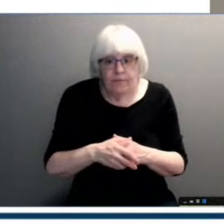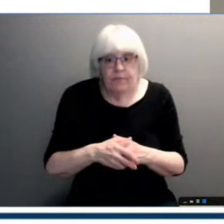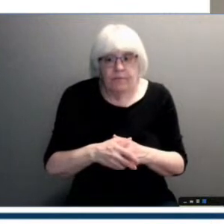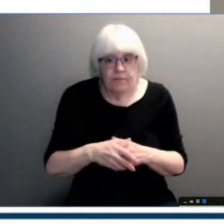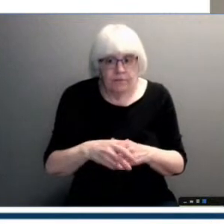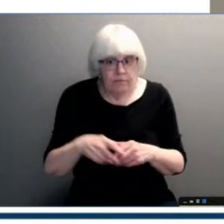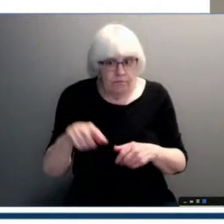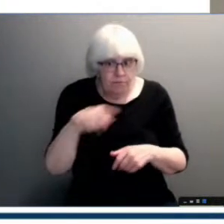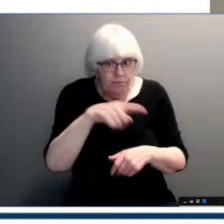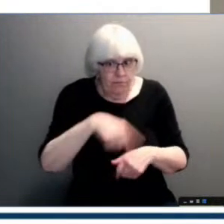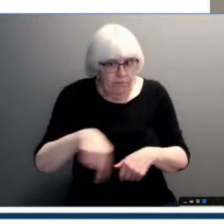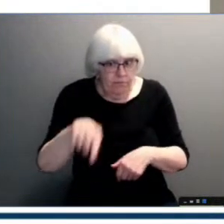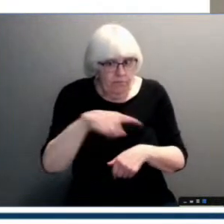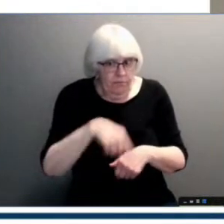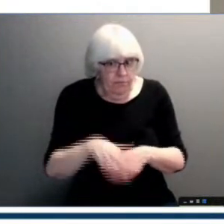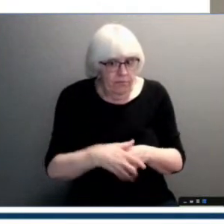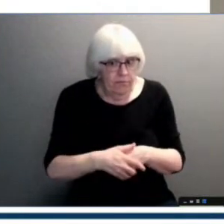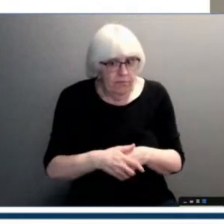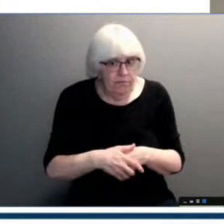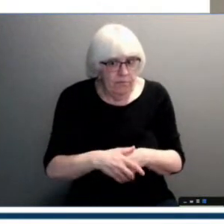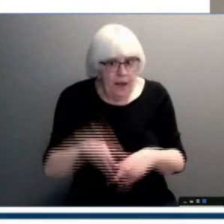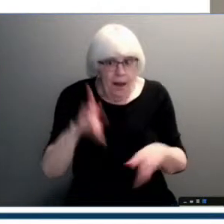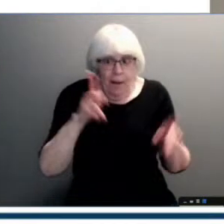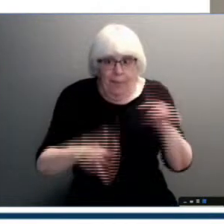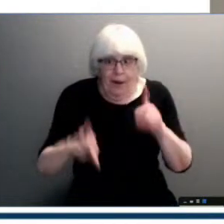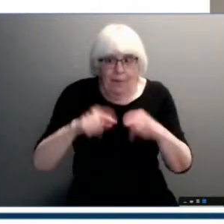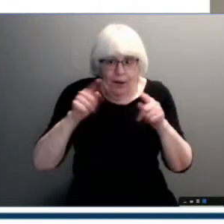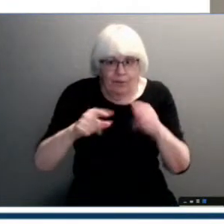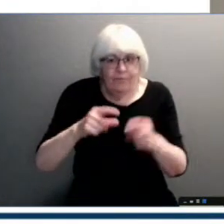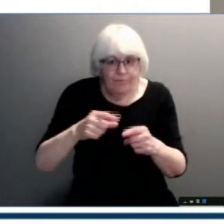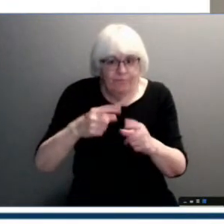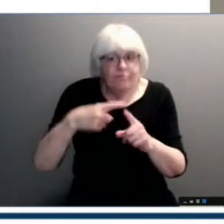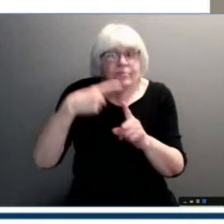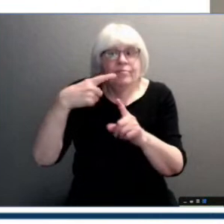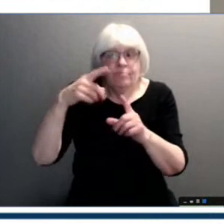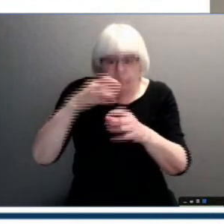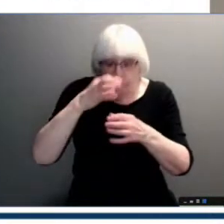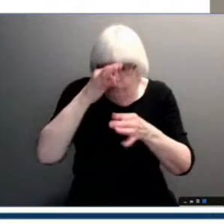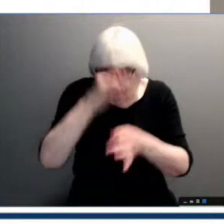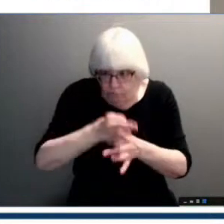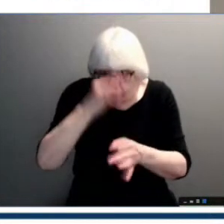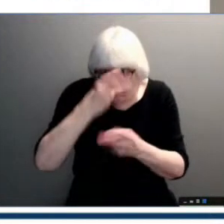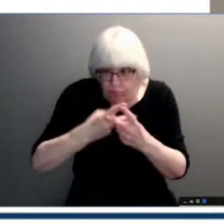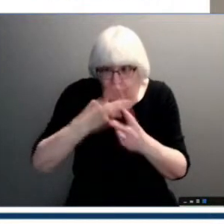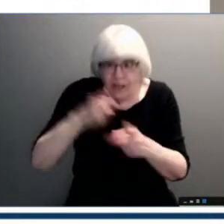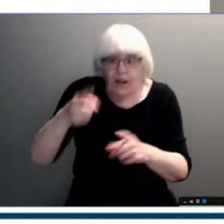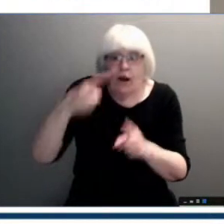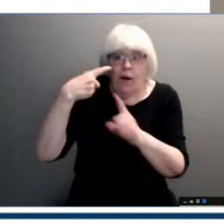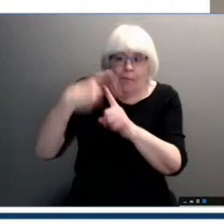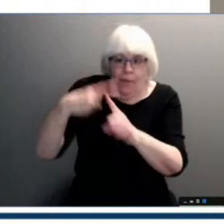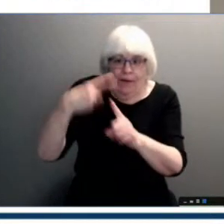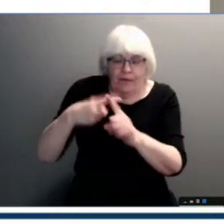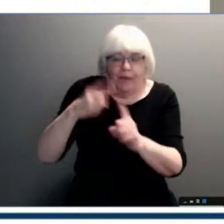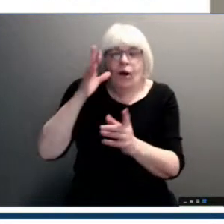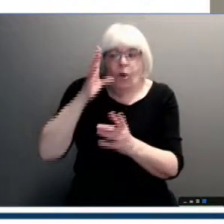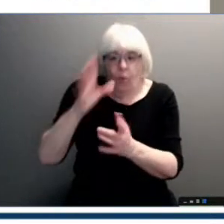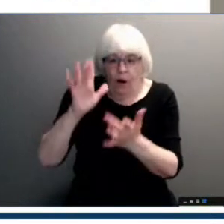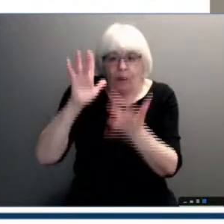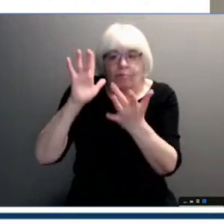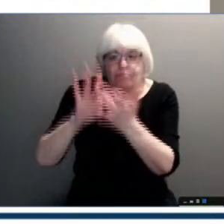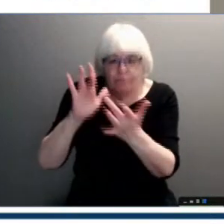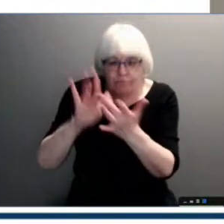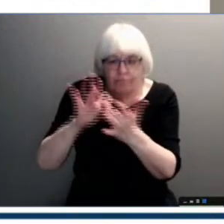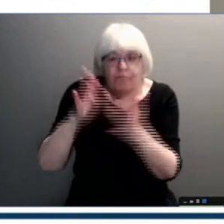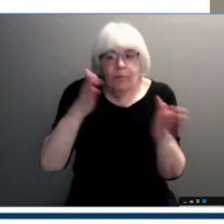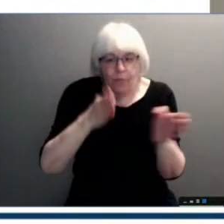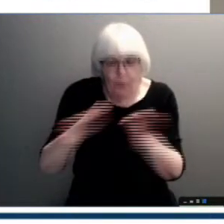at least one contact from public health. And we haven't been able to do it always, but our goal is to do that within 24